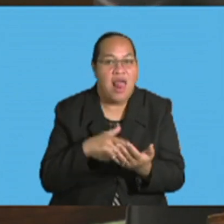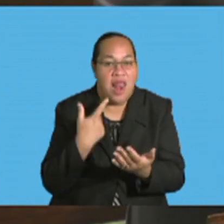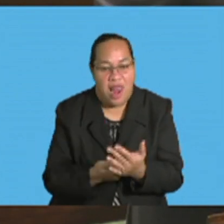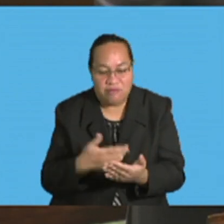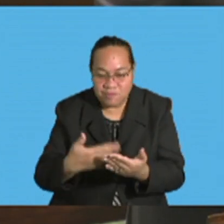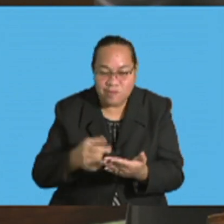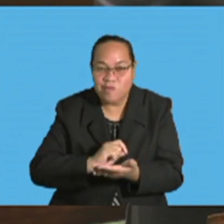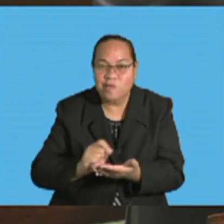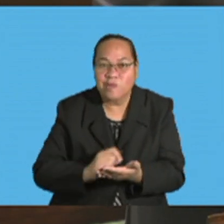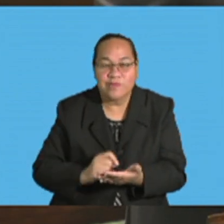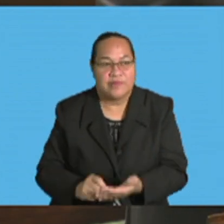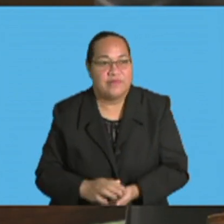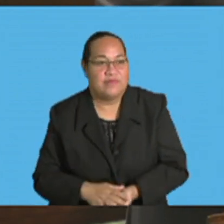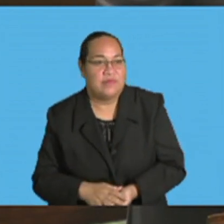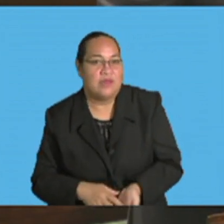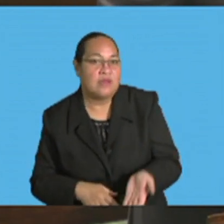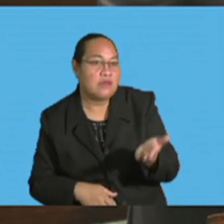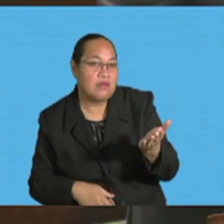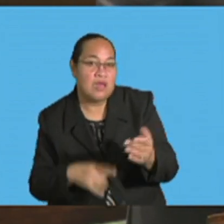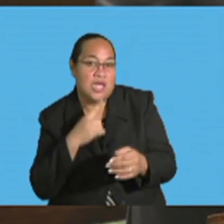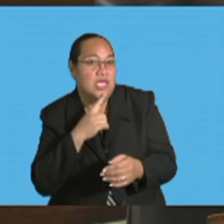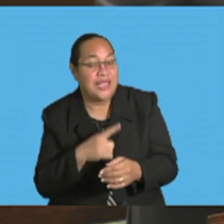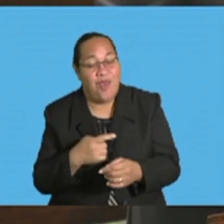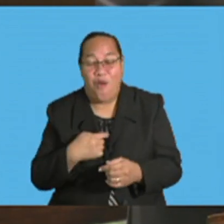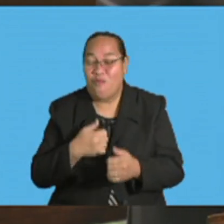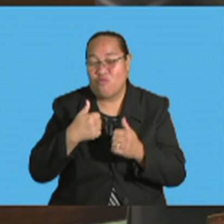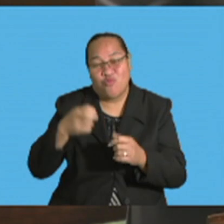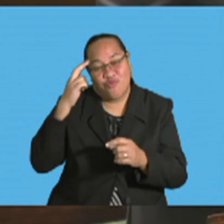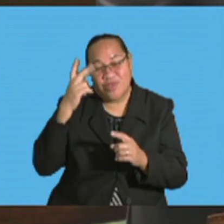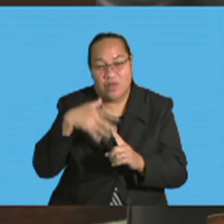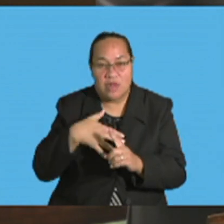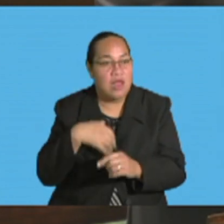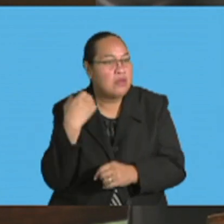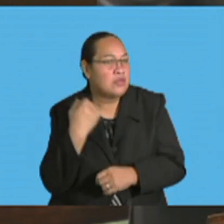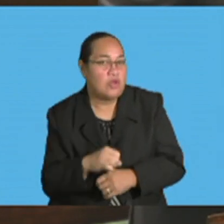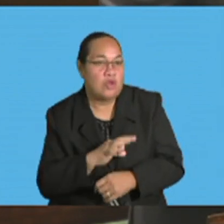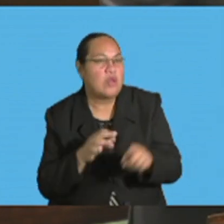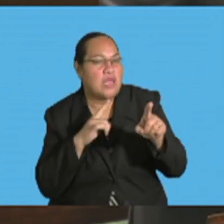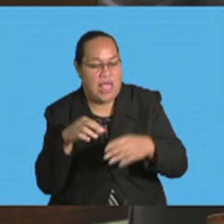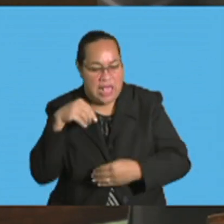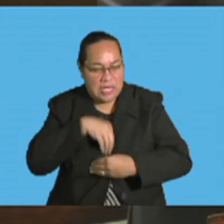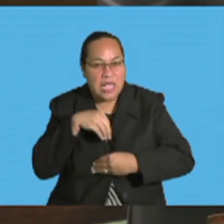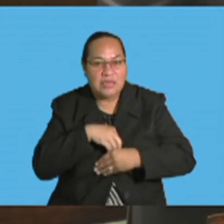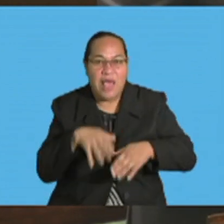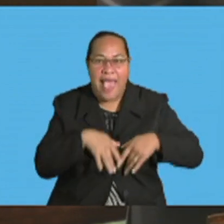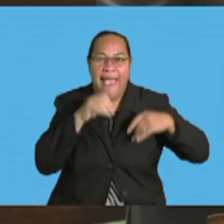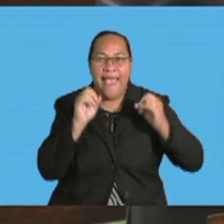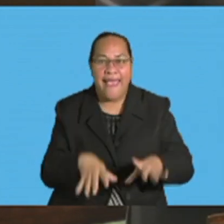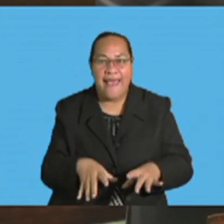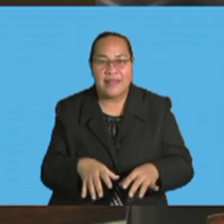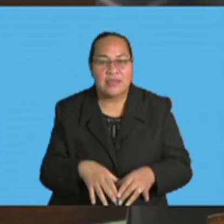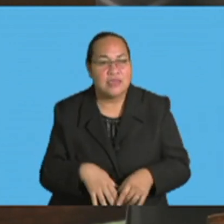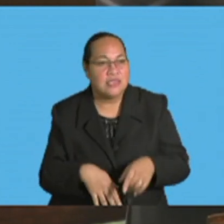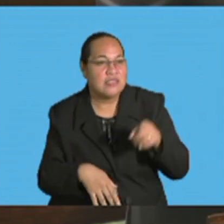Make no mistake, there were no good intentions behind this post, Honorable Speaker. It came from a place of hate. Bulitabo took